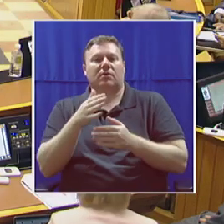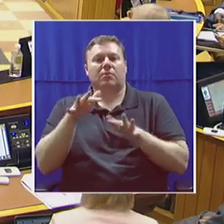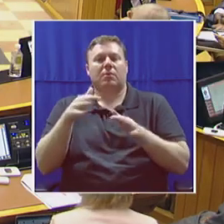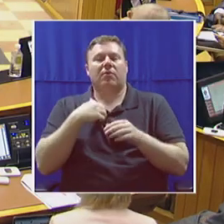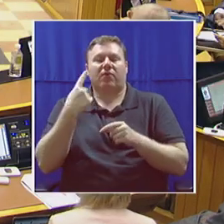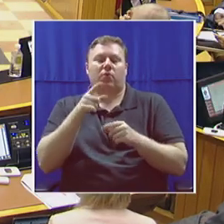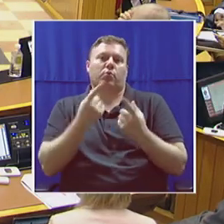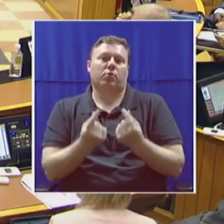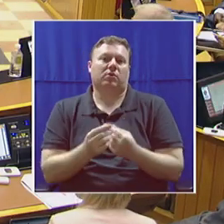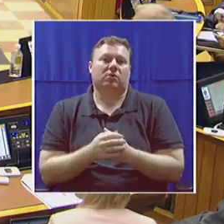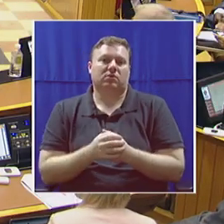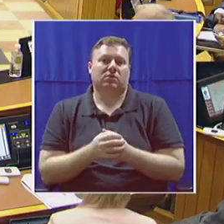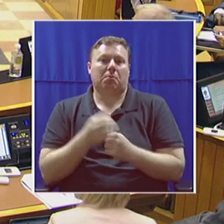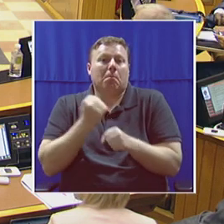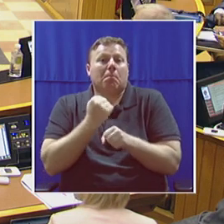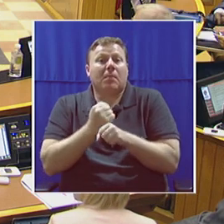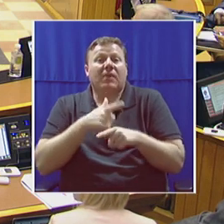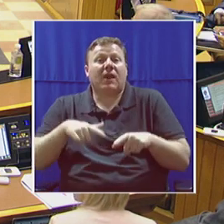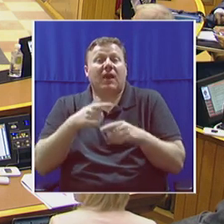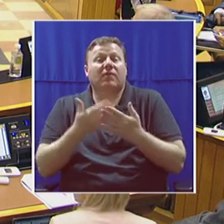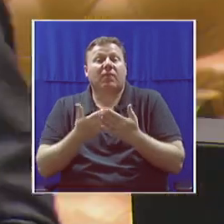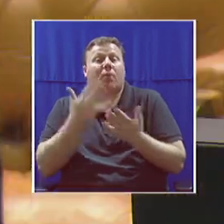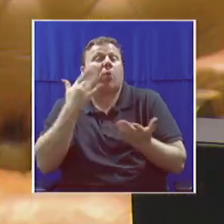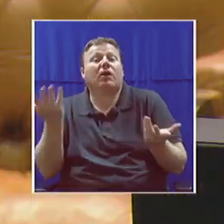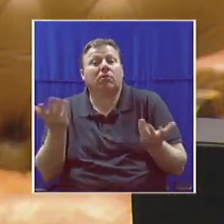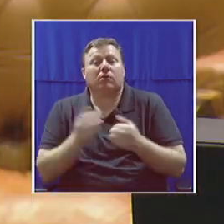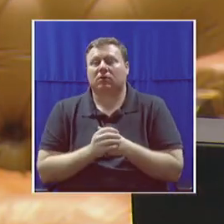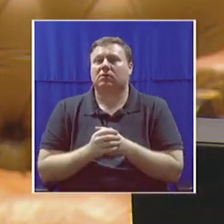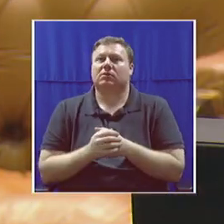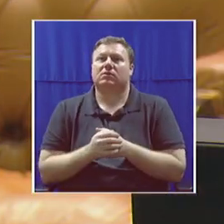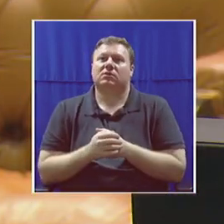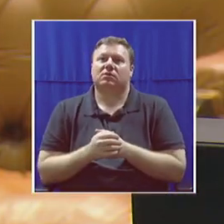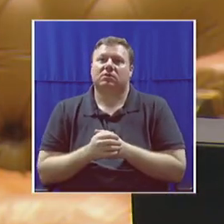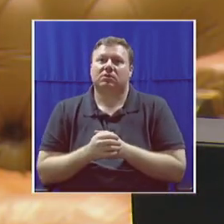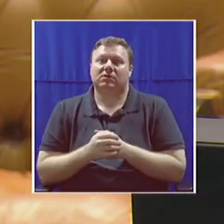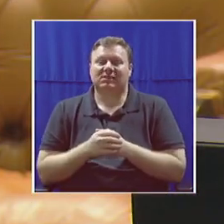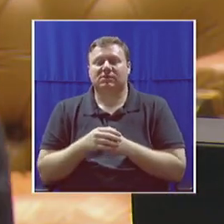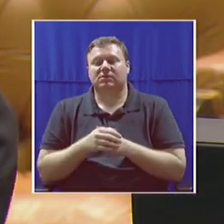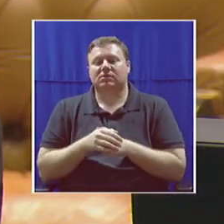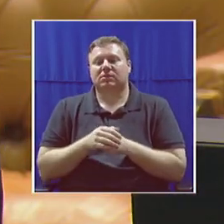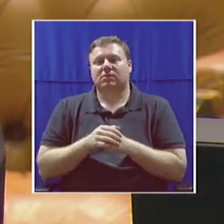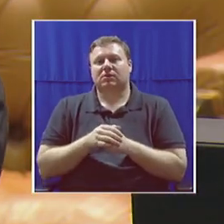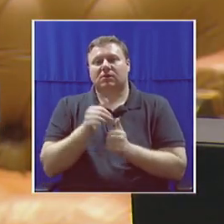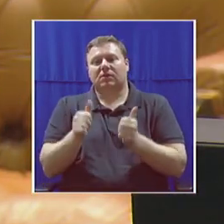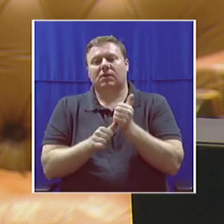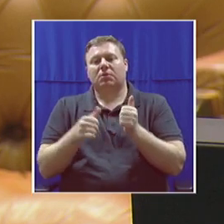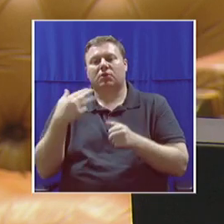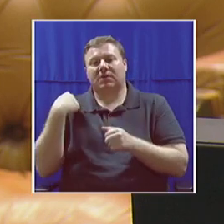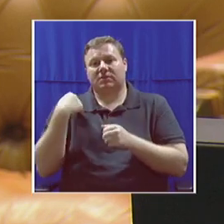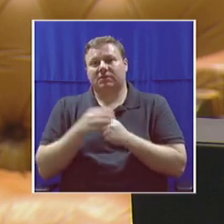Deputy Minister the there is a process led